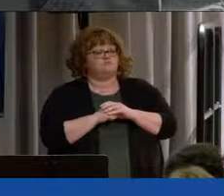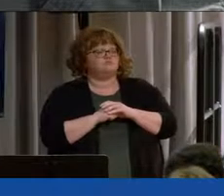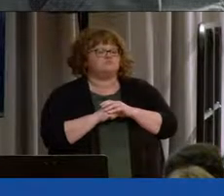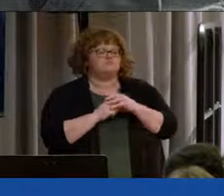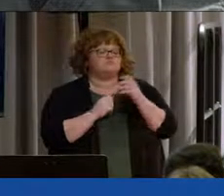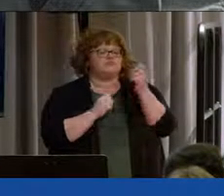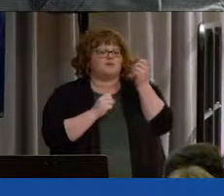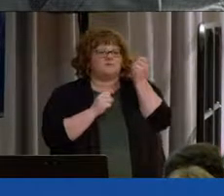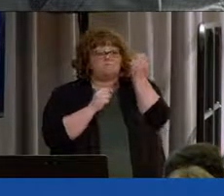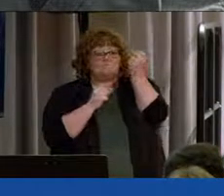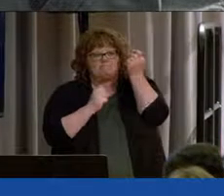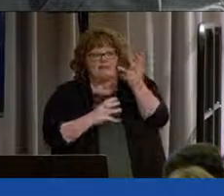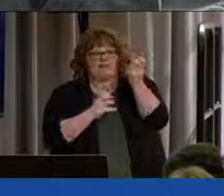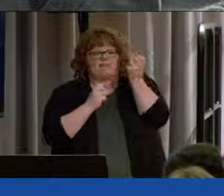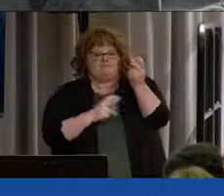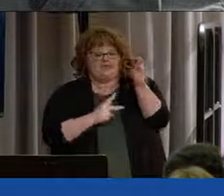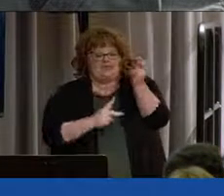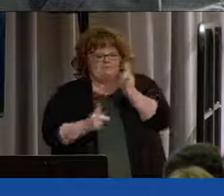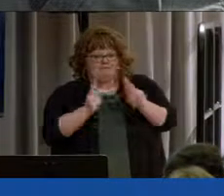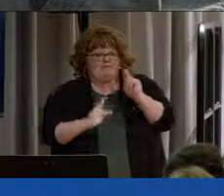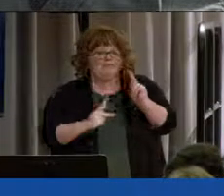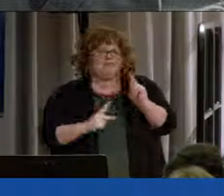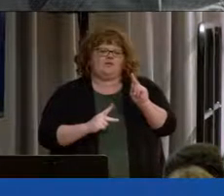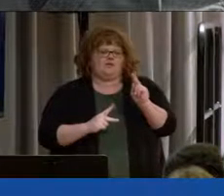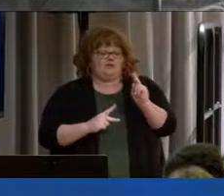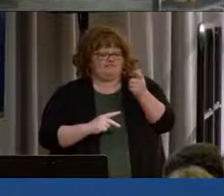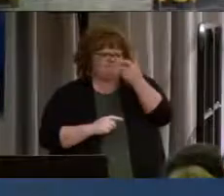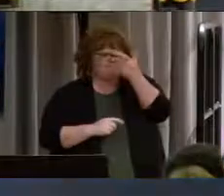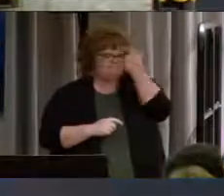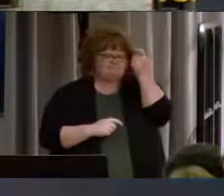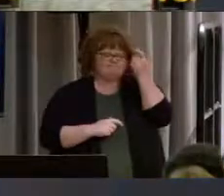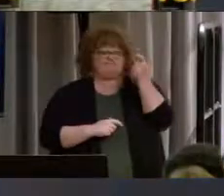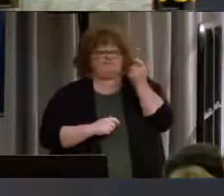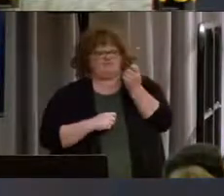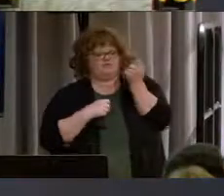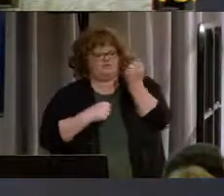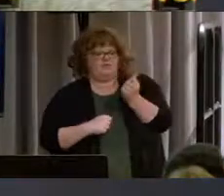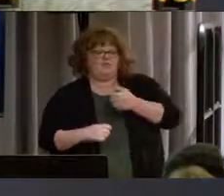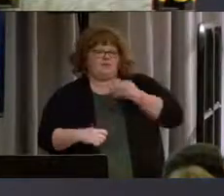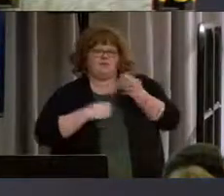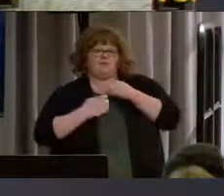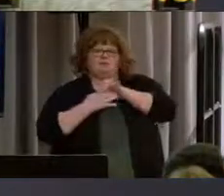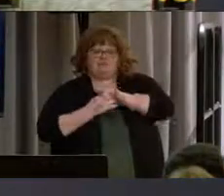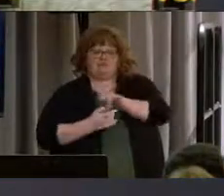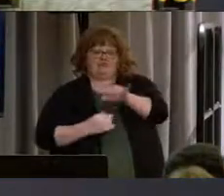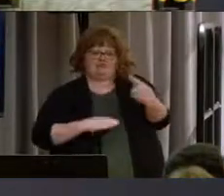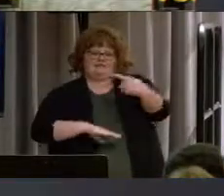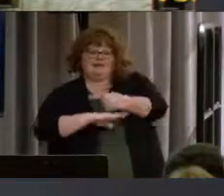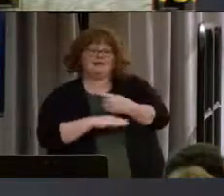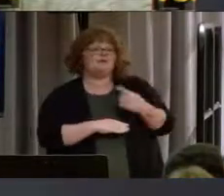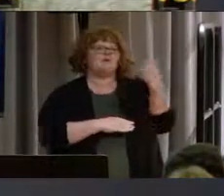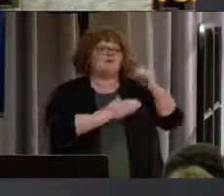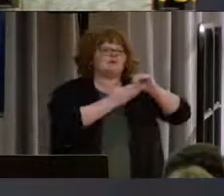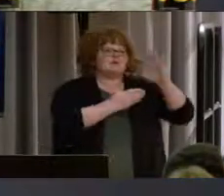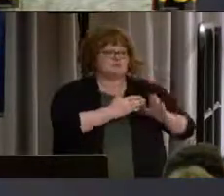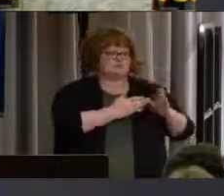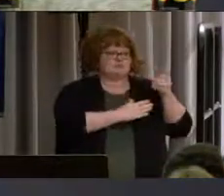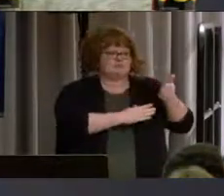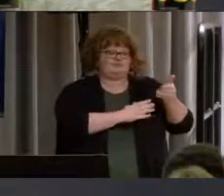many held so many strong emotions about that day. One Kent State freshman who was there at the